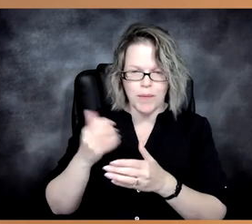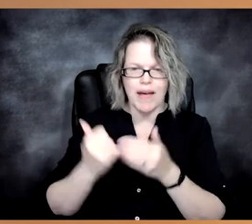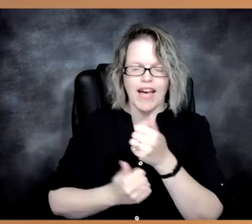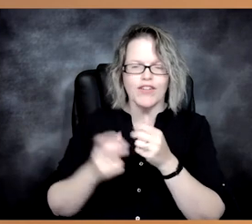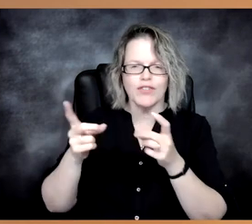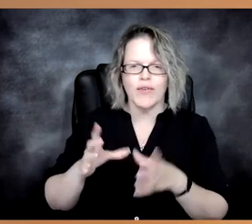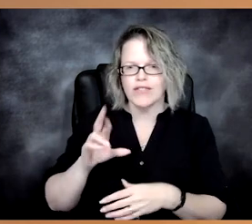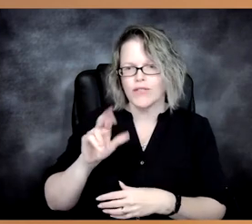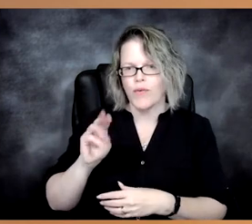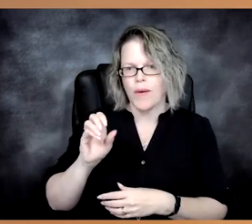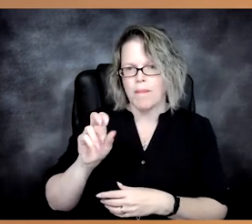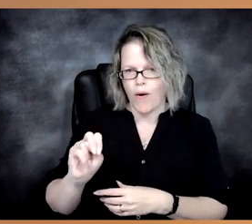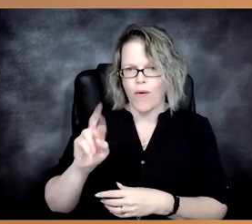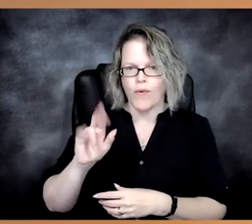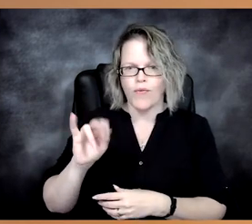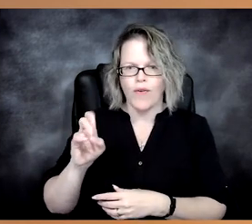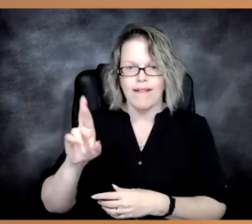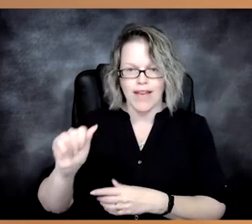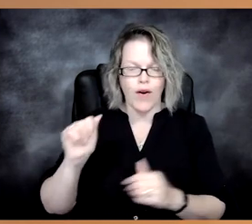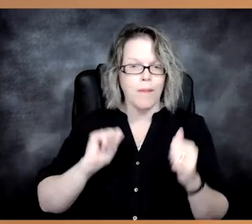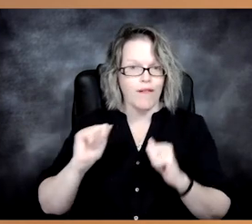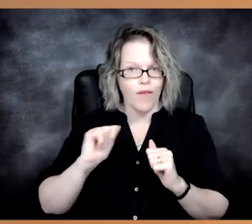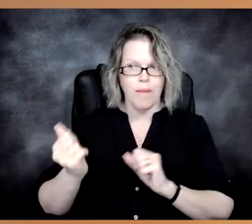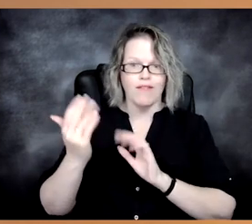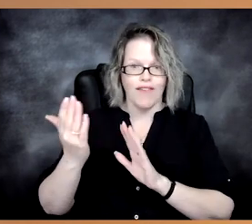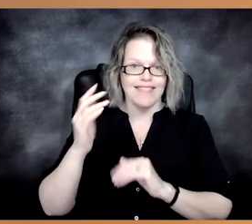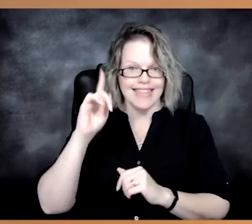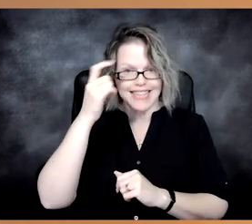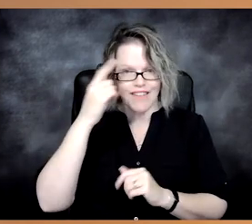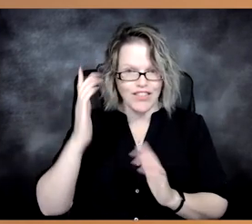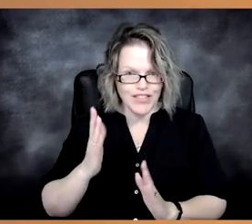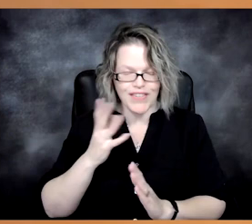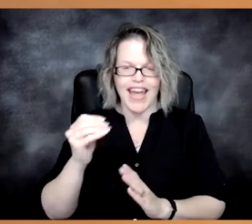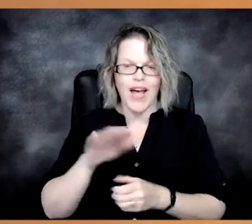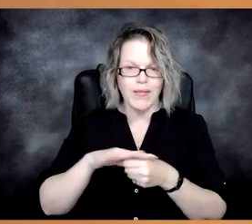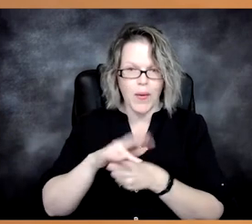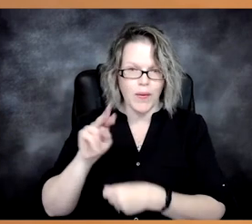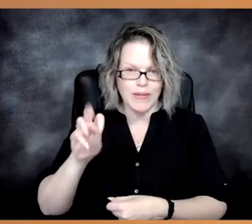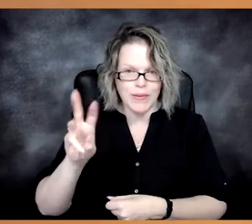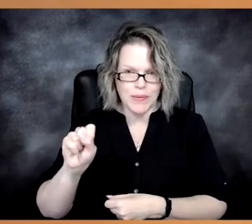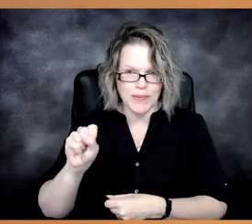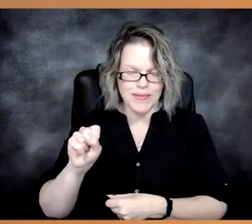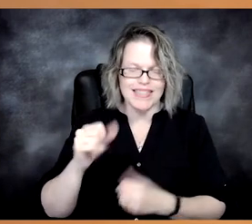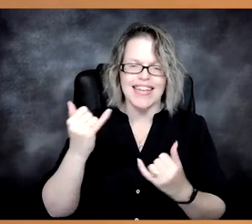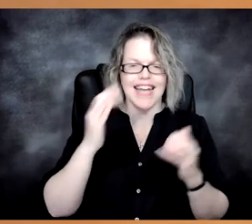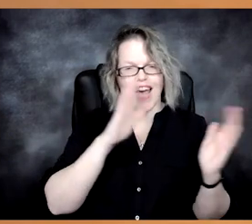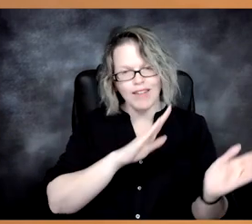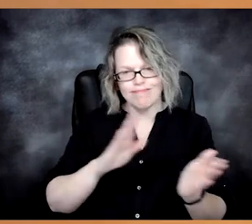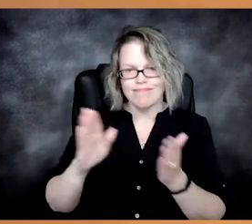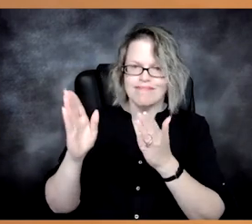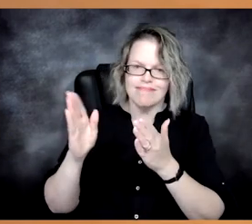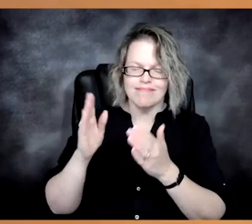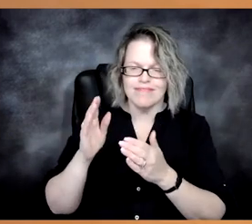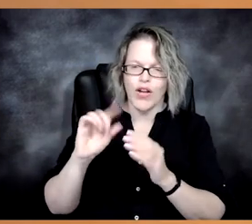of Ramon Rivera, has performed for the governor and has been featured in local news. Now, please turn your attention to